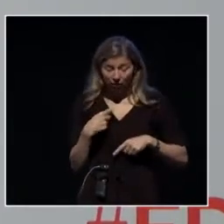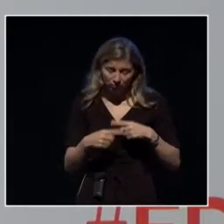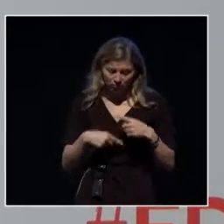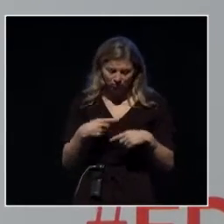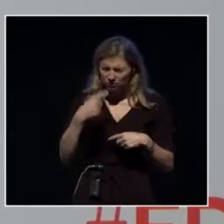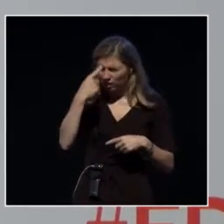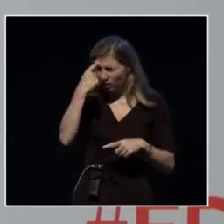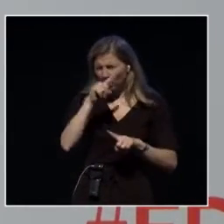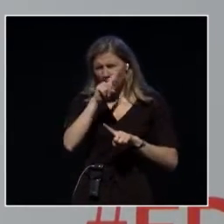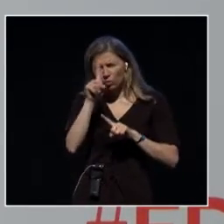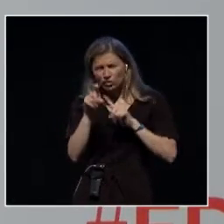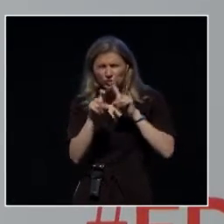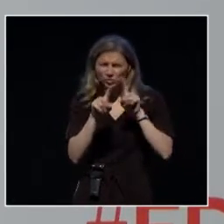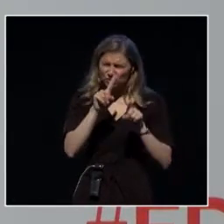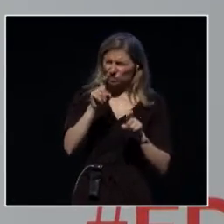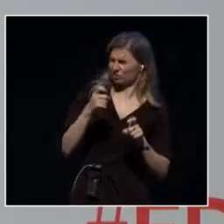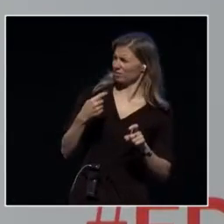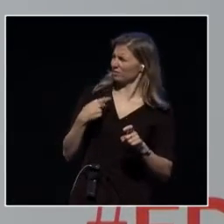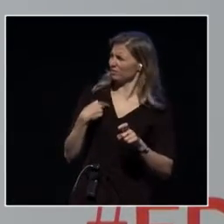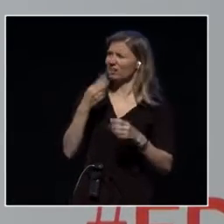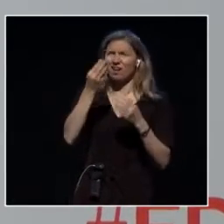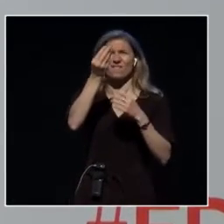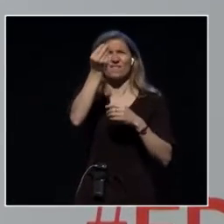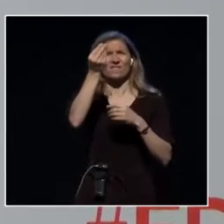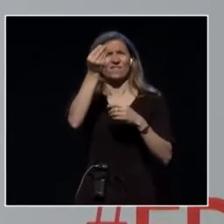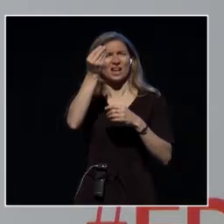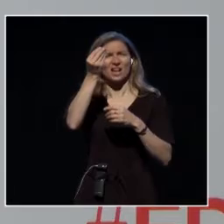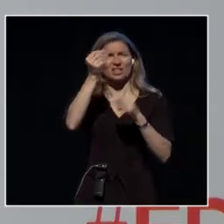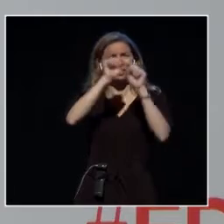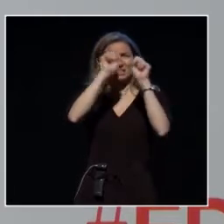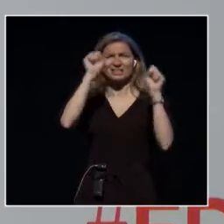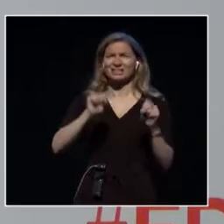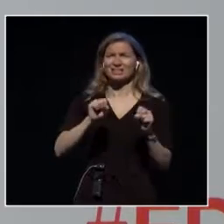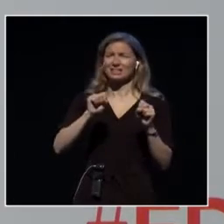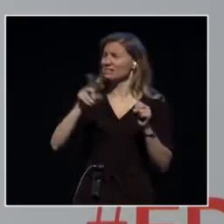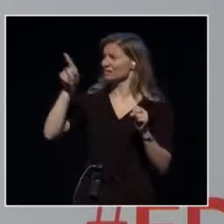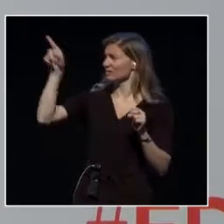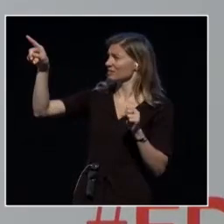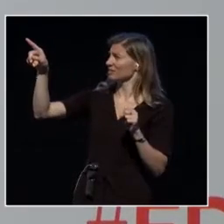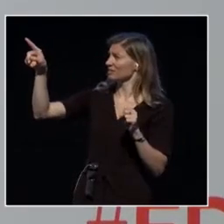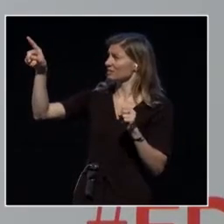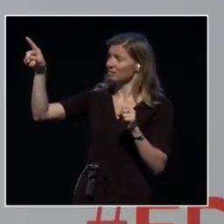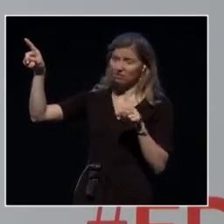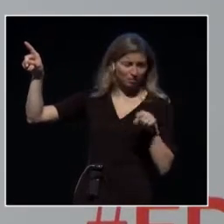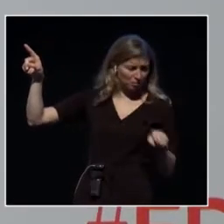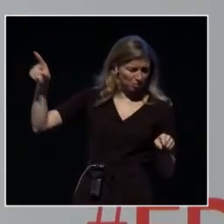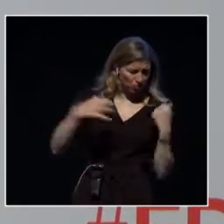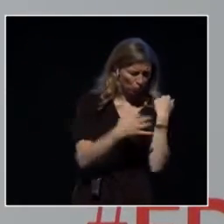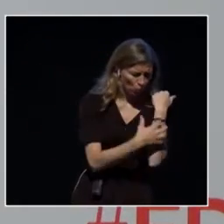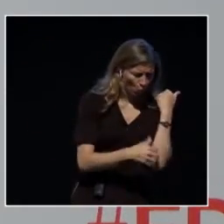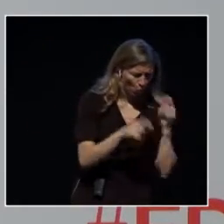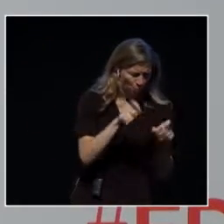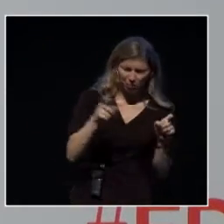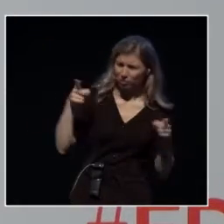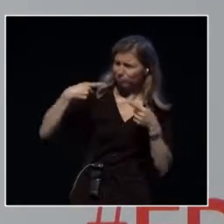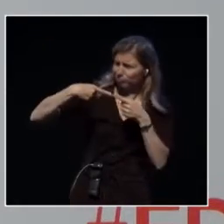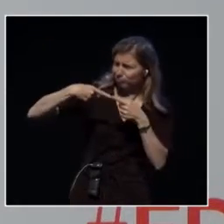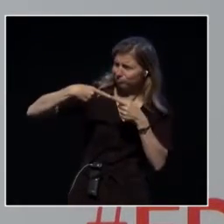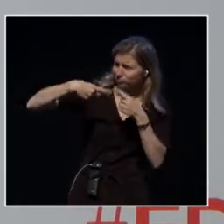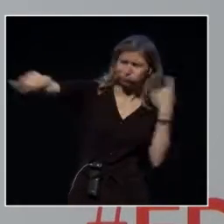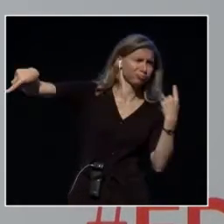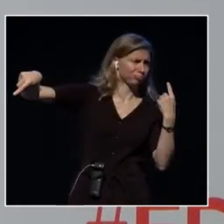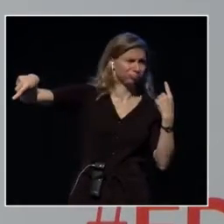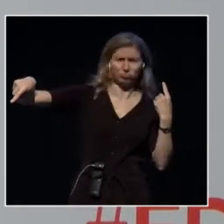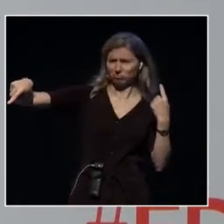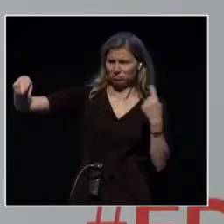those questions. I said, financial system is not working for poor people at all. They are nowhere near them. So here we asked